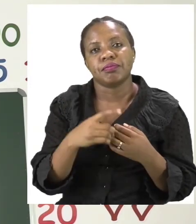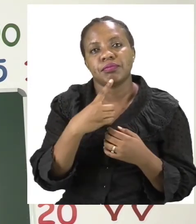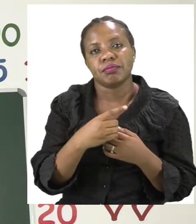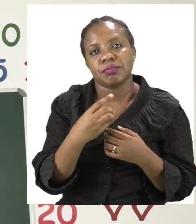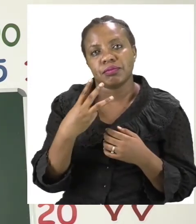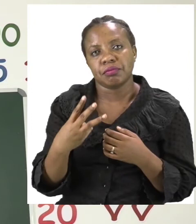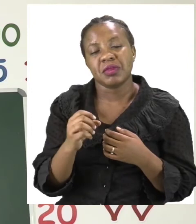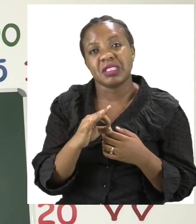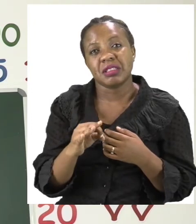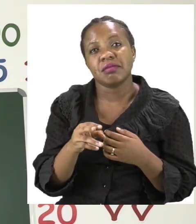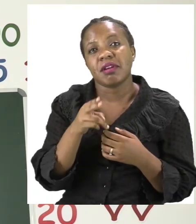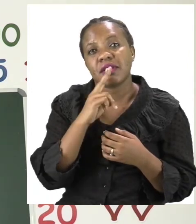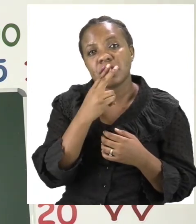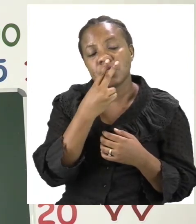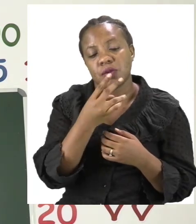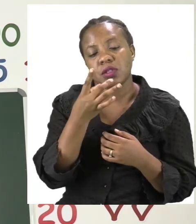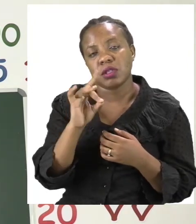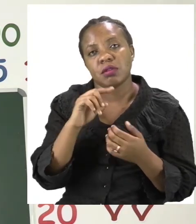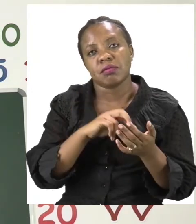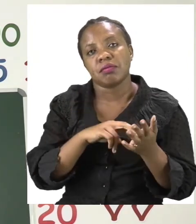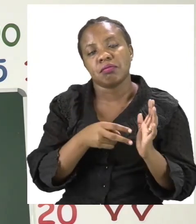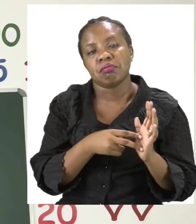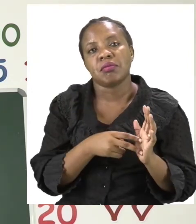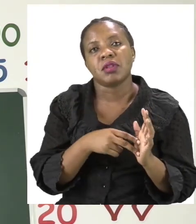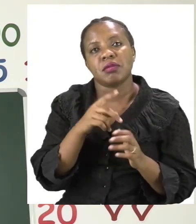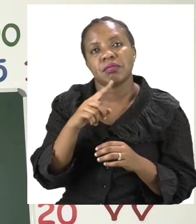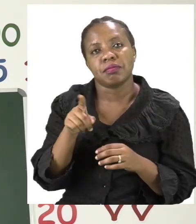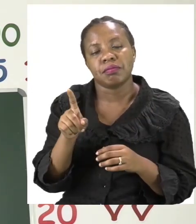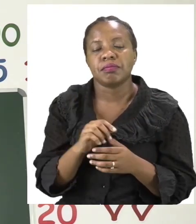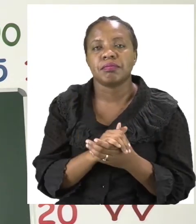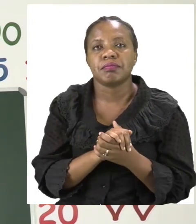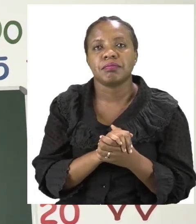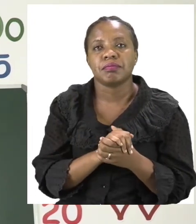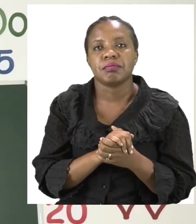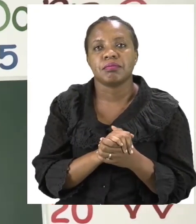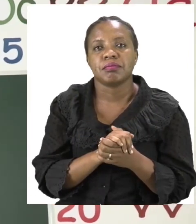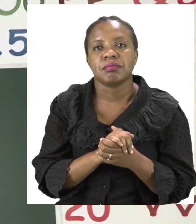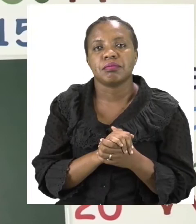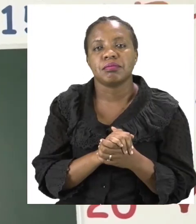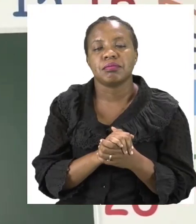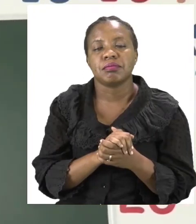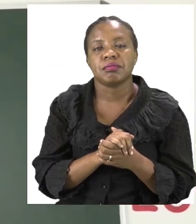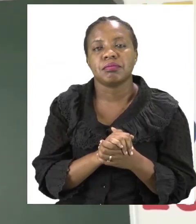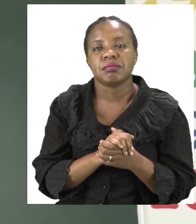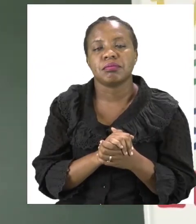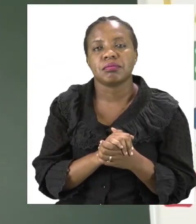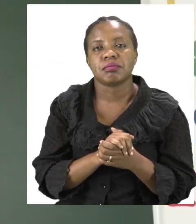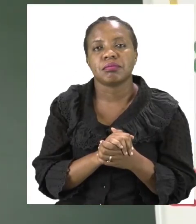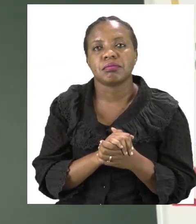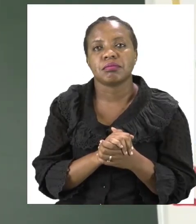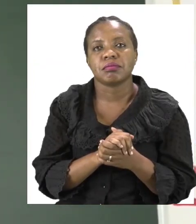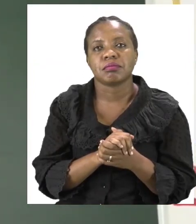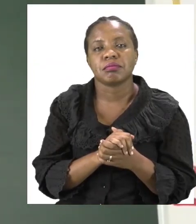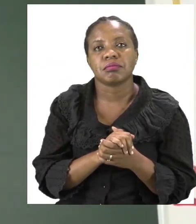clock. So you start from your 12 going down and you will